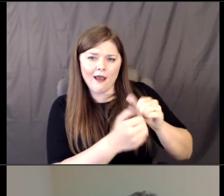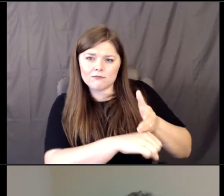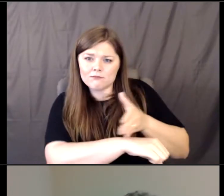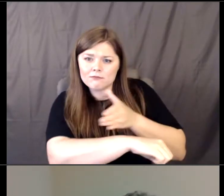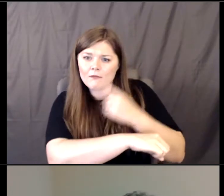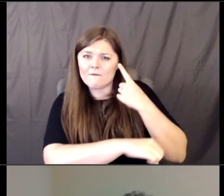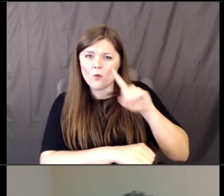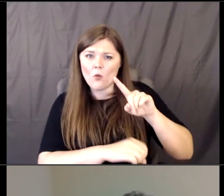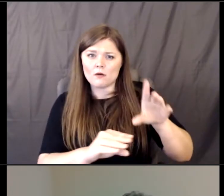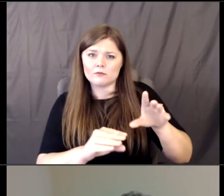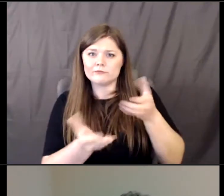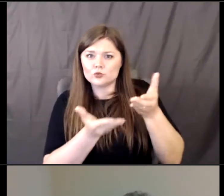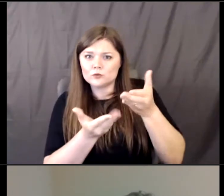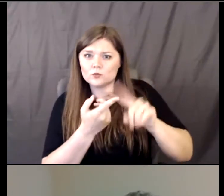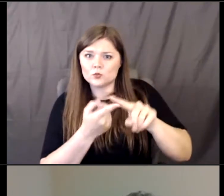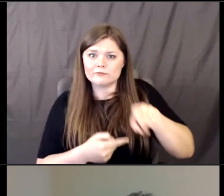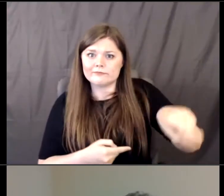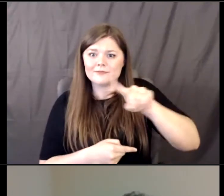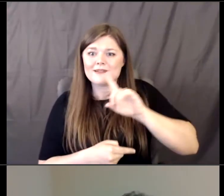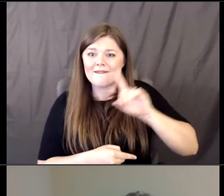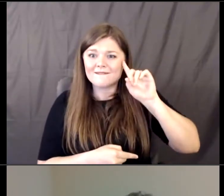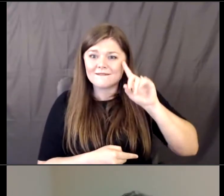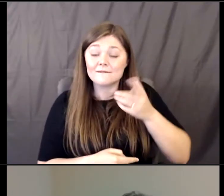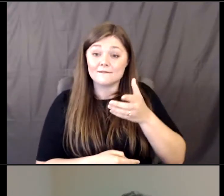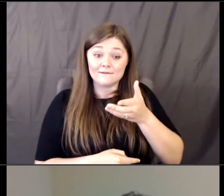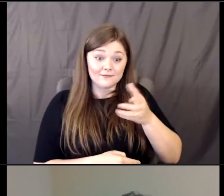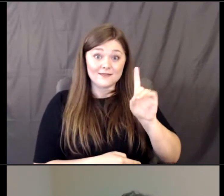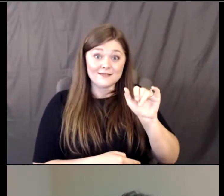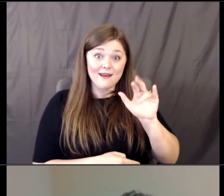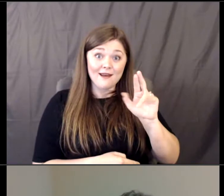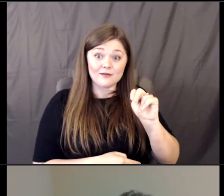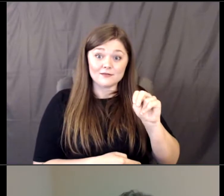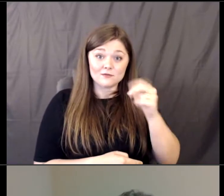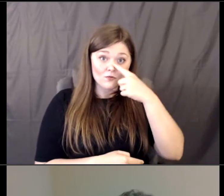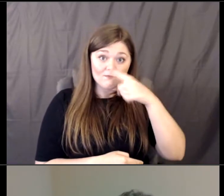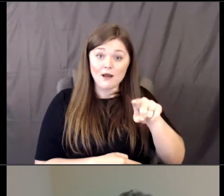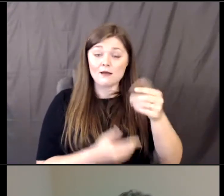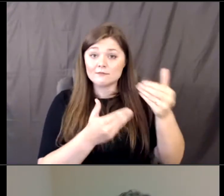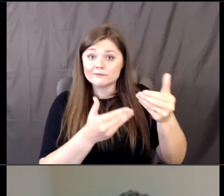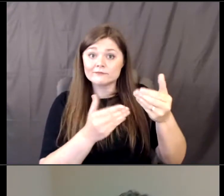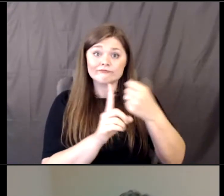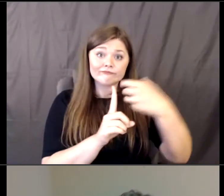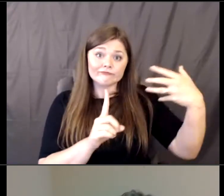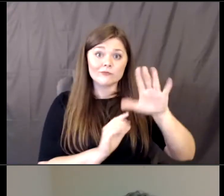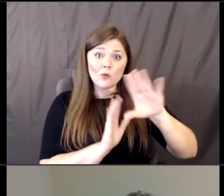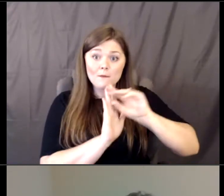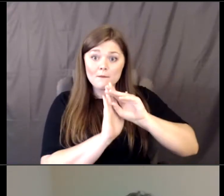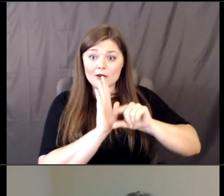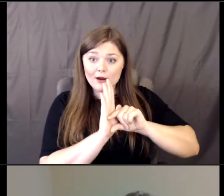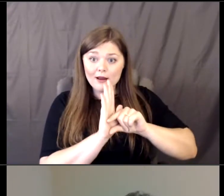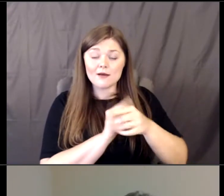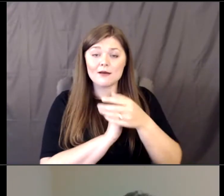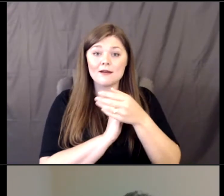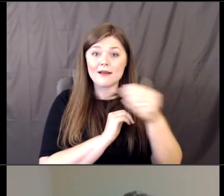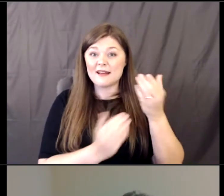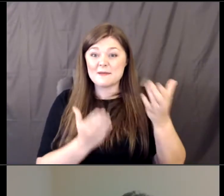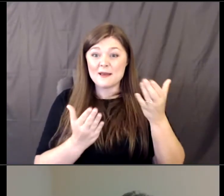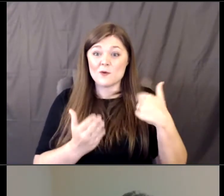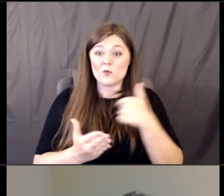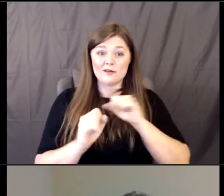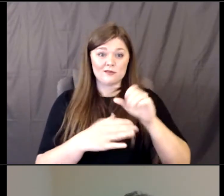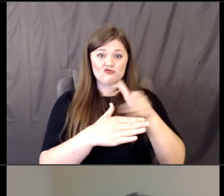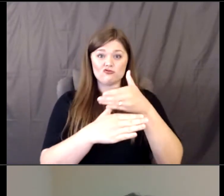population. So yeah, Darren, if you want to just explain a little bit of the background, and maybe we can share